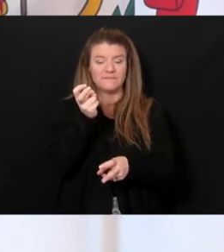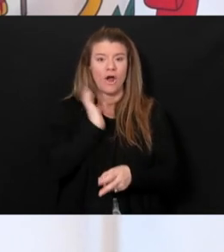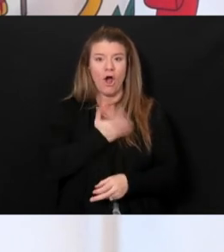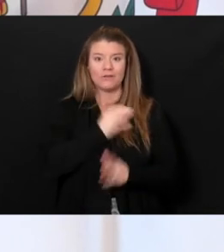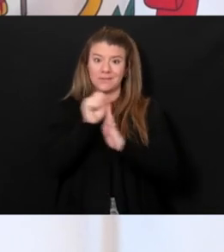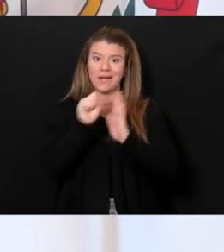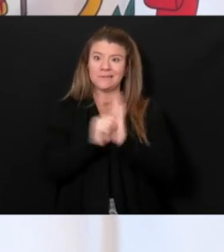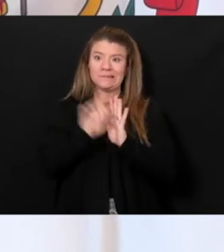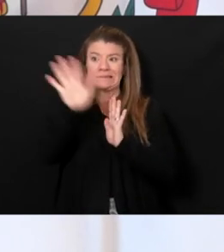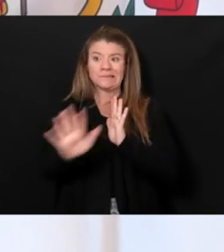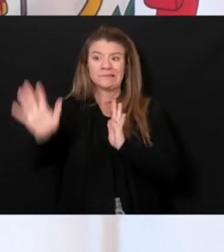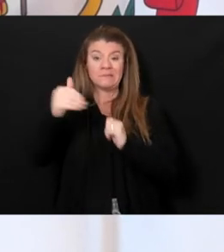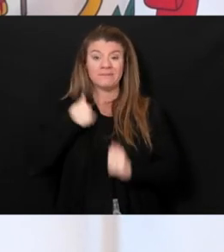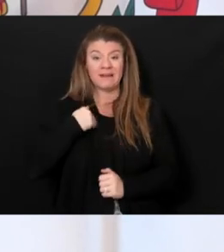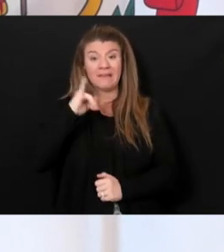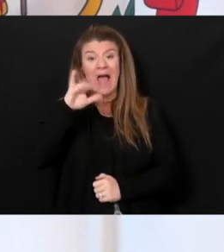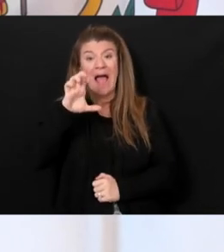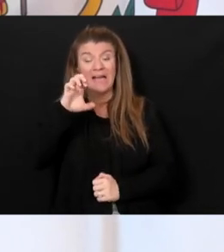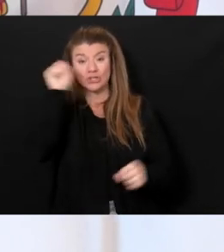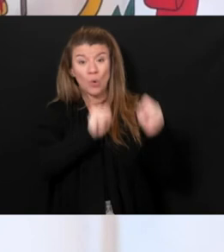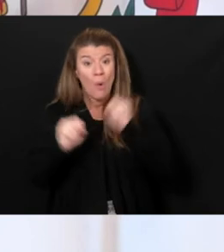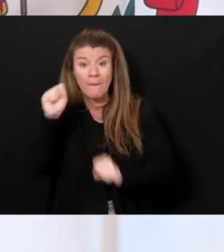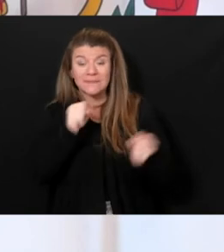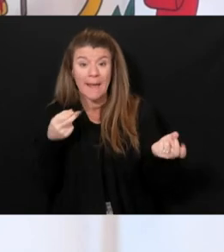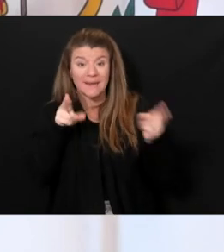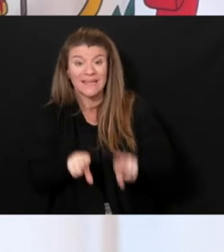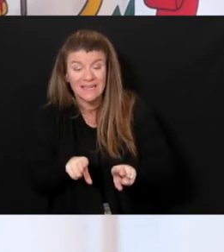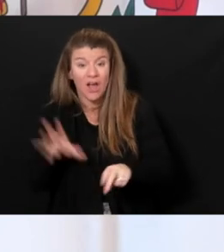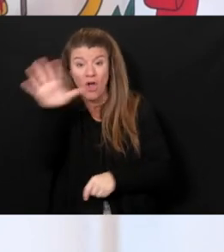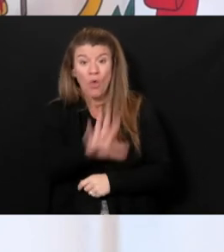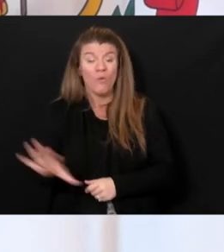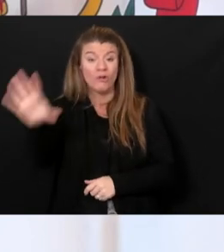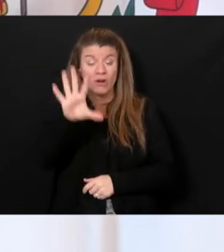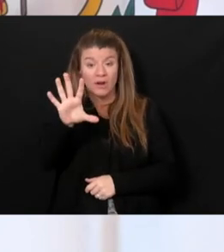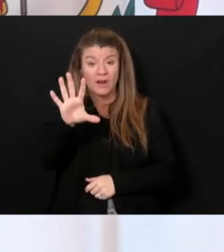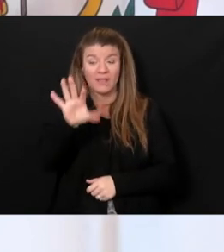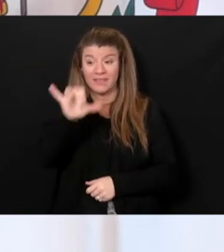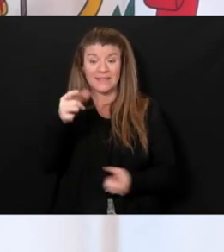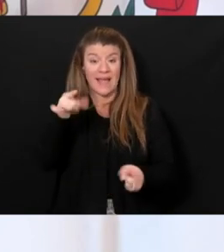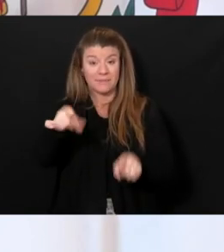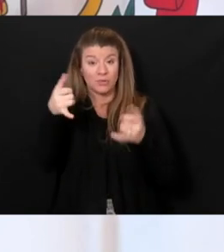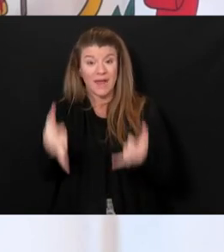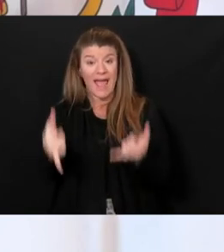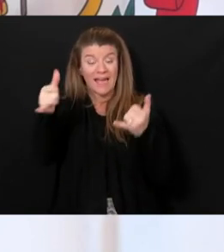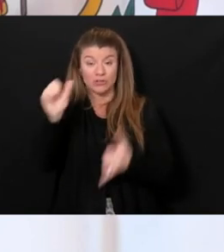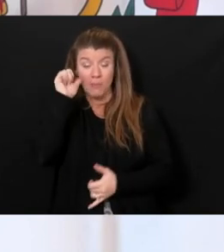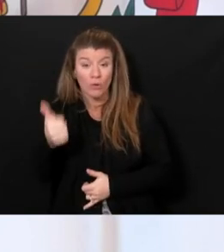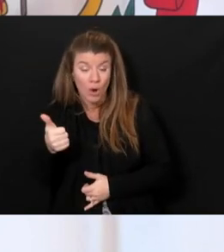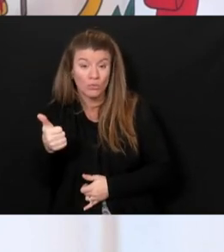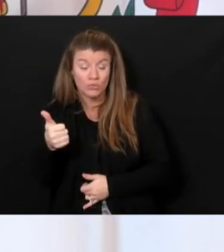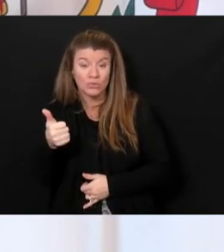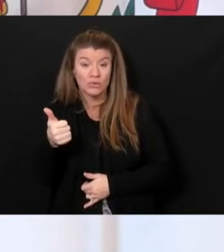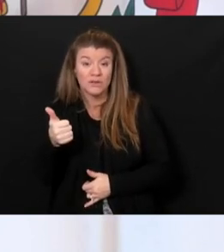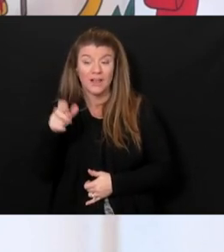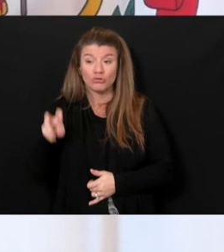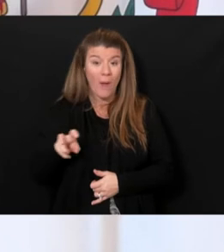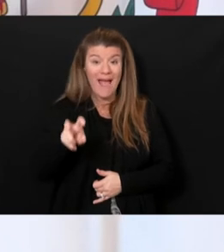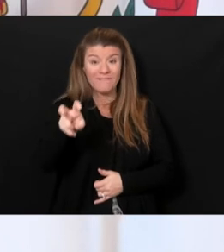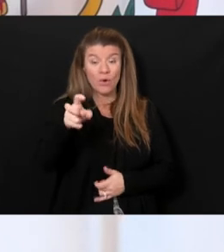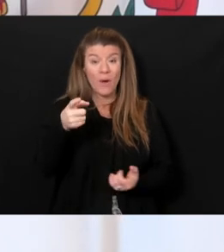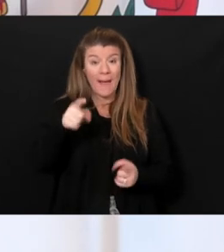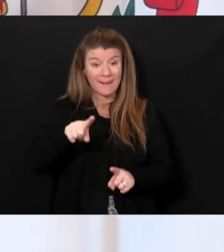We've had ice storms in western West Virginia and that are going on today and tomorrow, and the travel conditions,